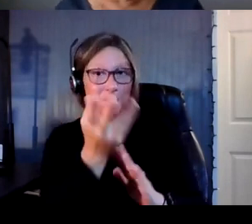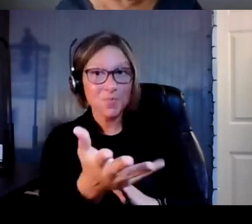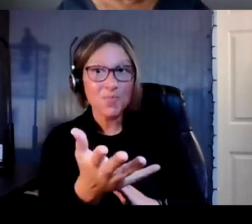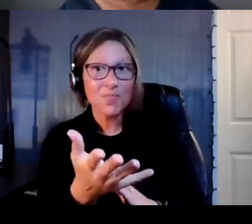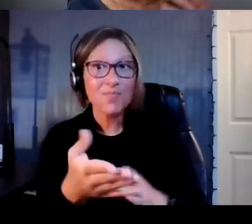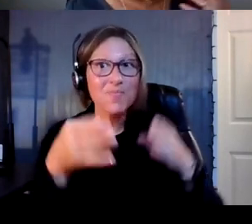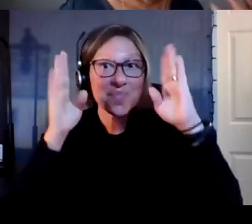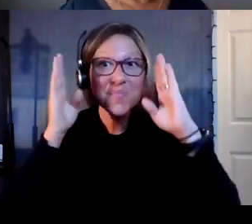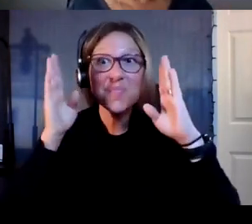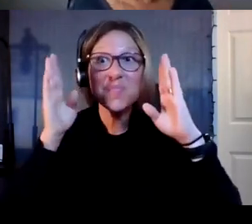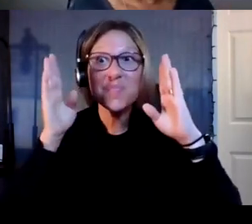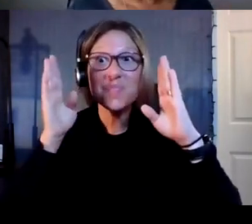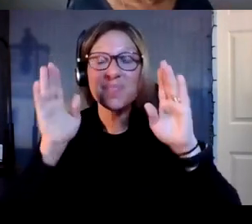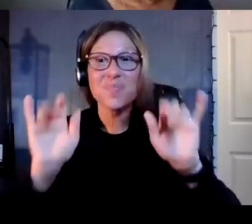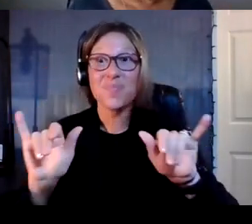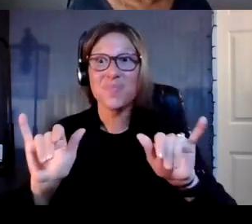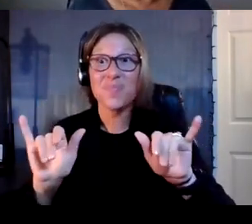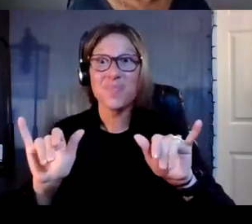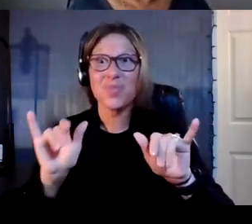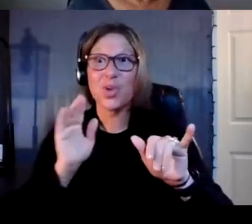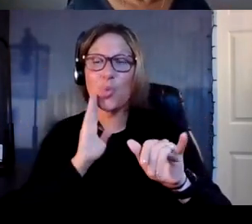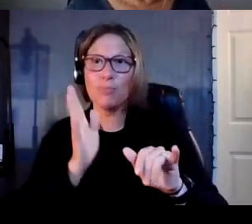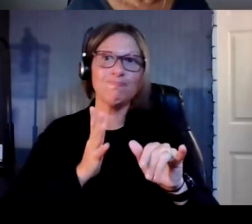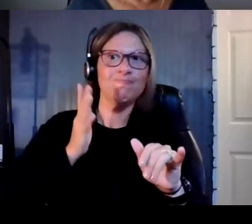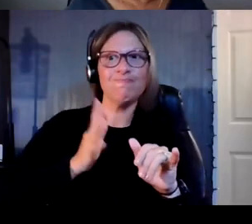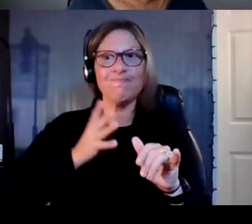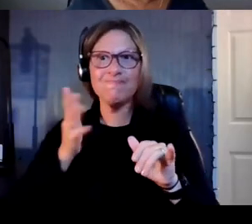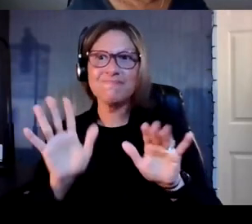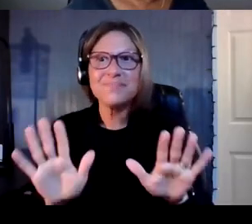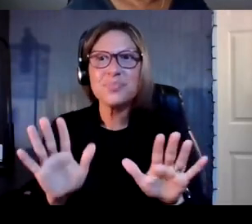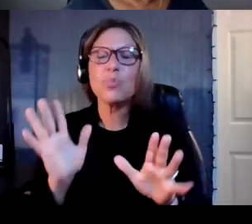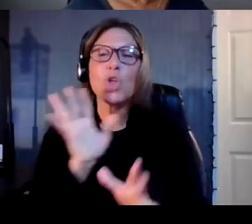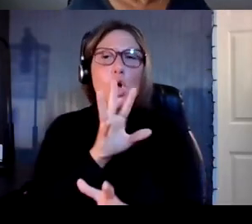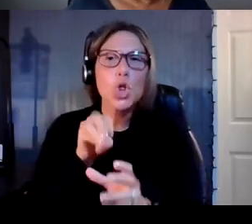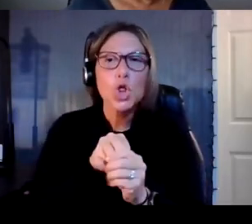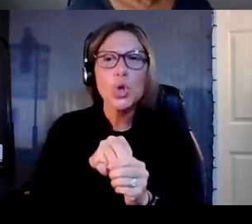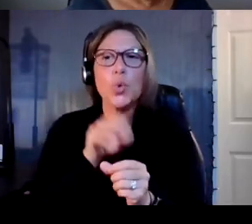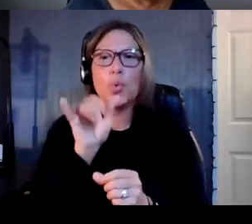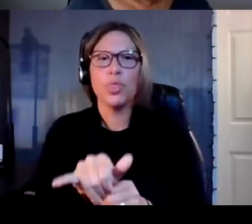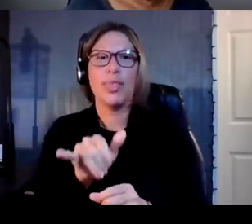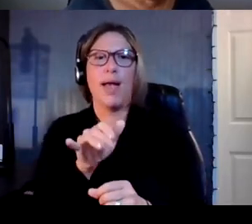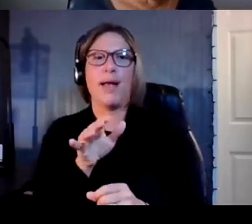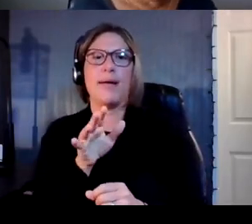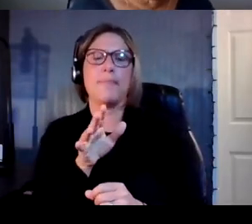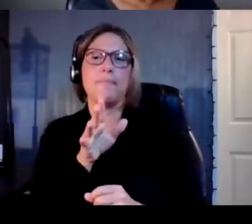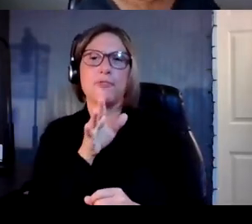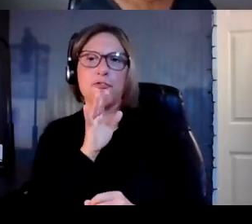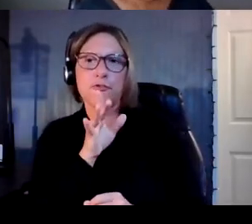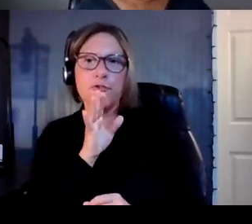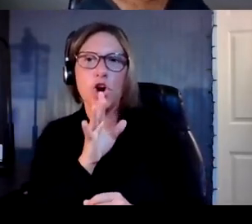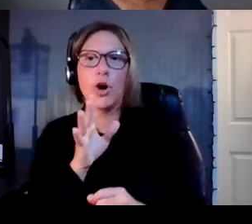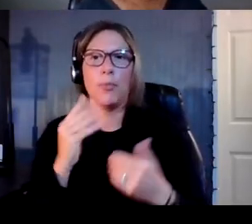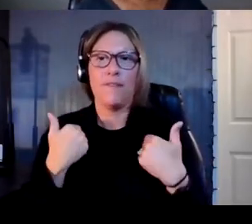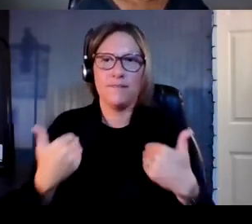our attention. We're going to be really elaborate with ours. We're going to include that verbal and that